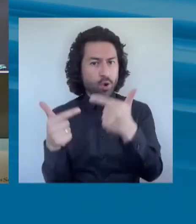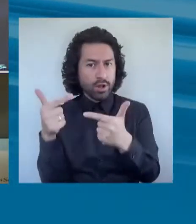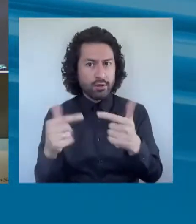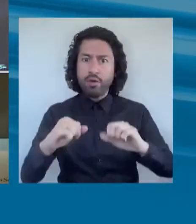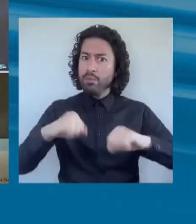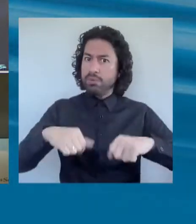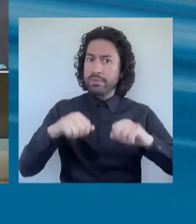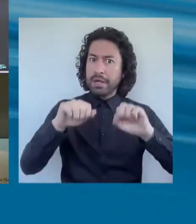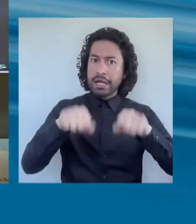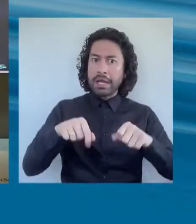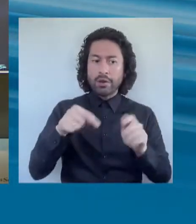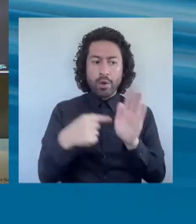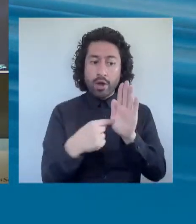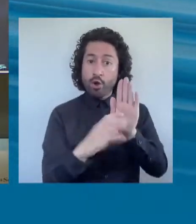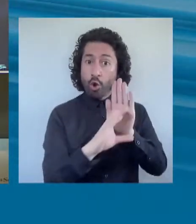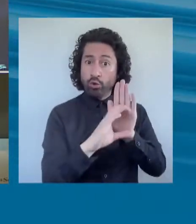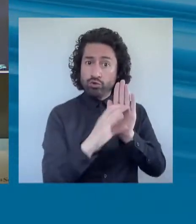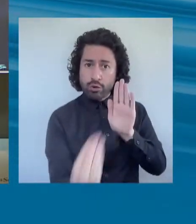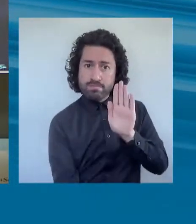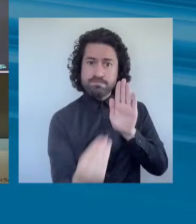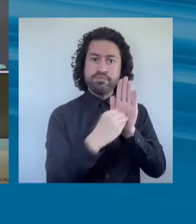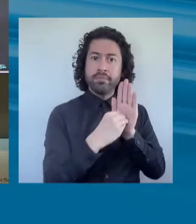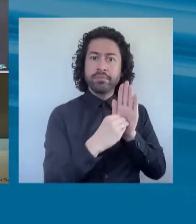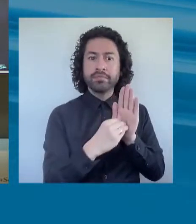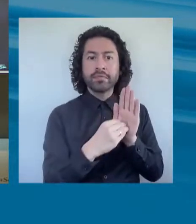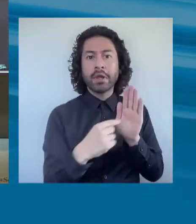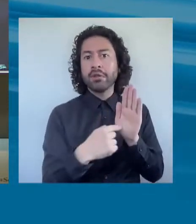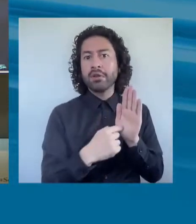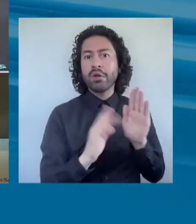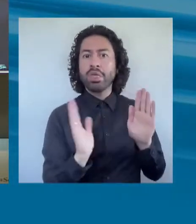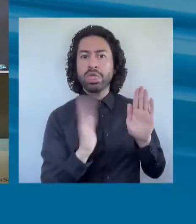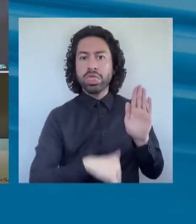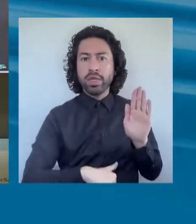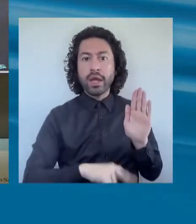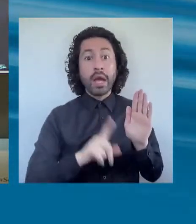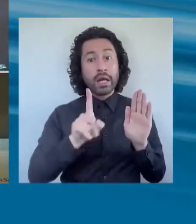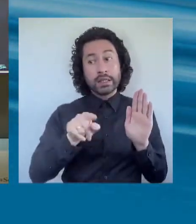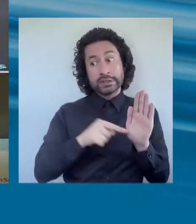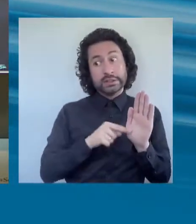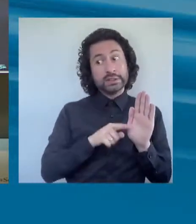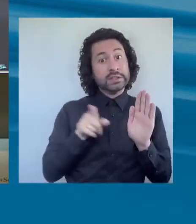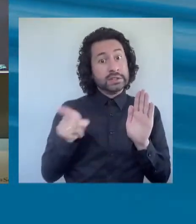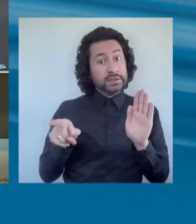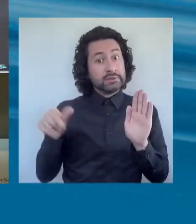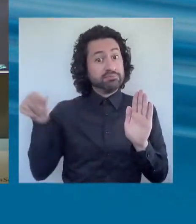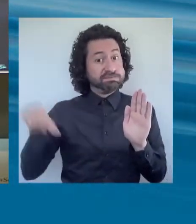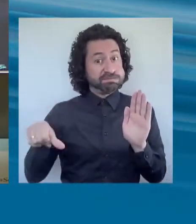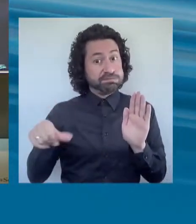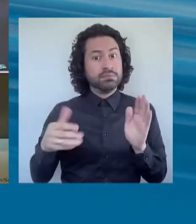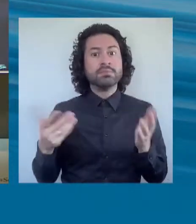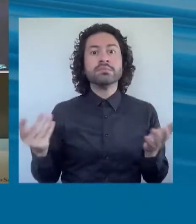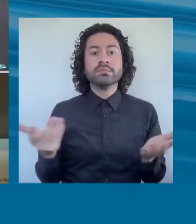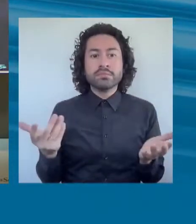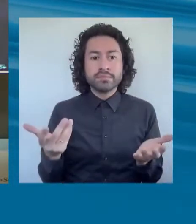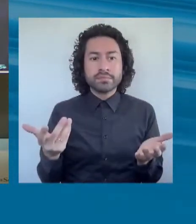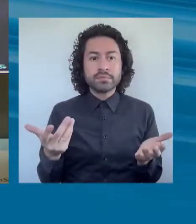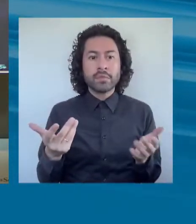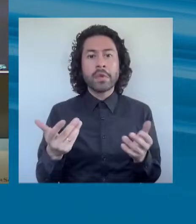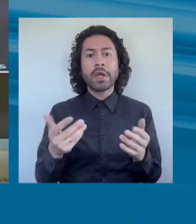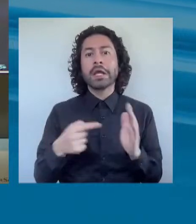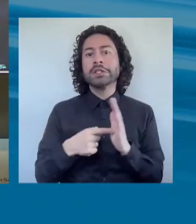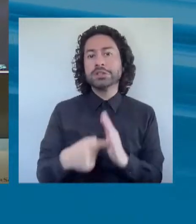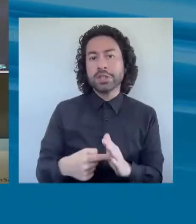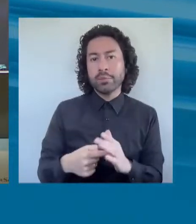agreements with the different political groups, but if they are not met, it